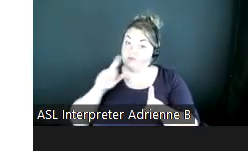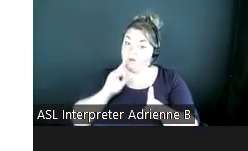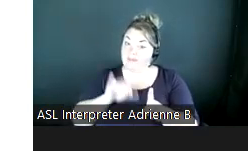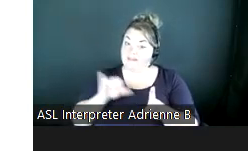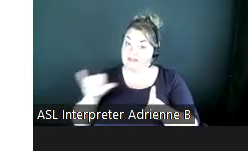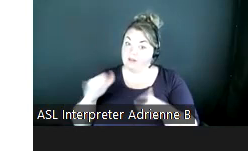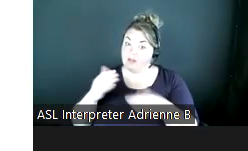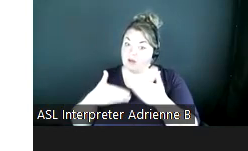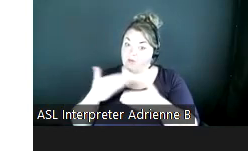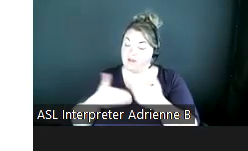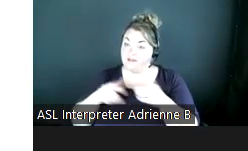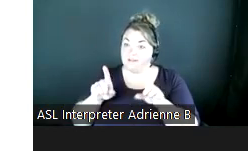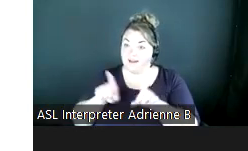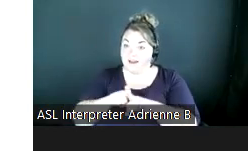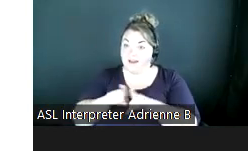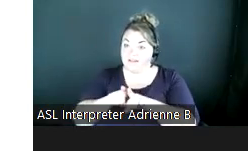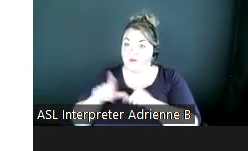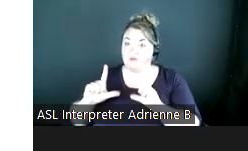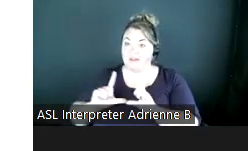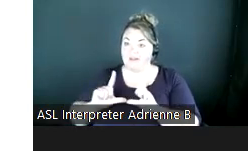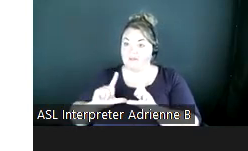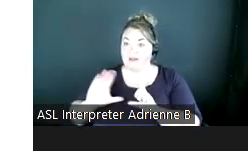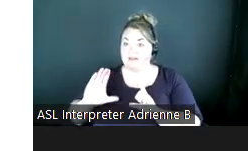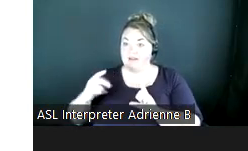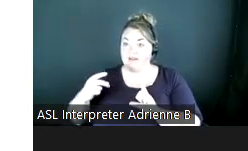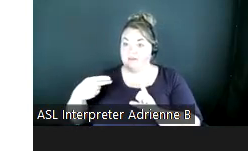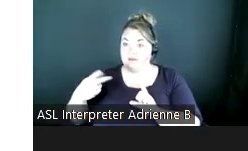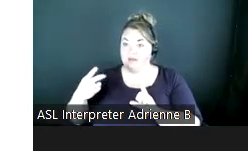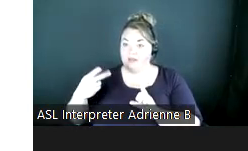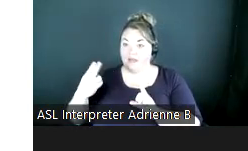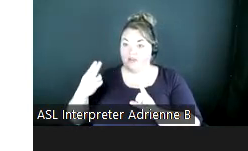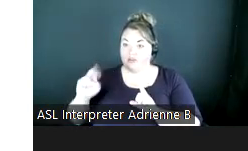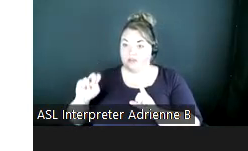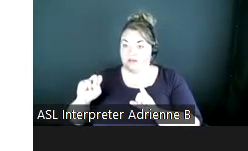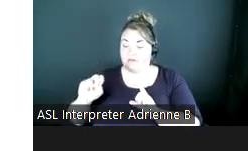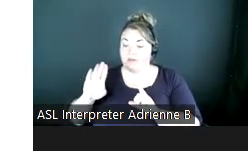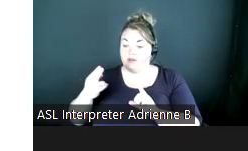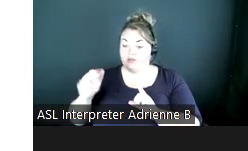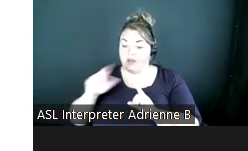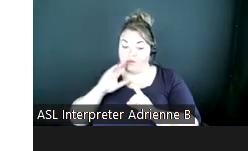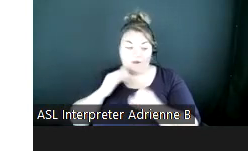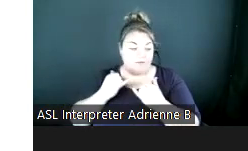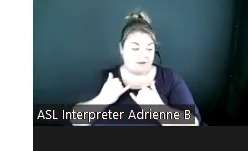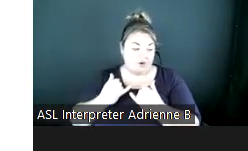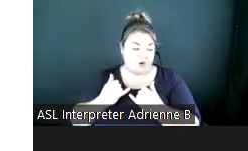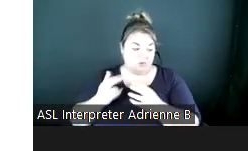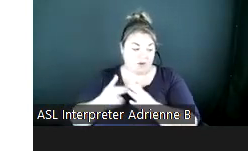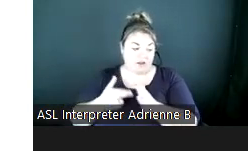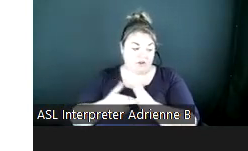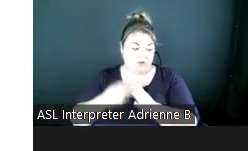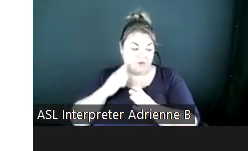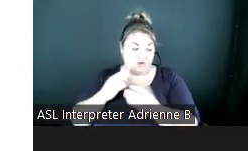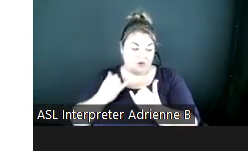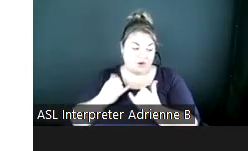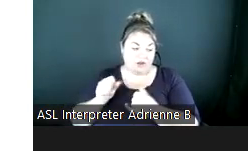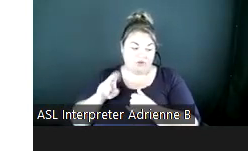process as those licensed by CDPHE. The BHA will maintain its current regulations for the SUD license and